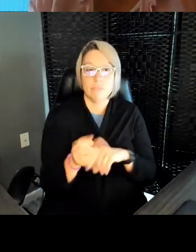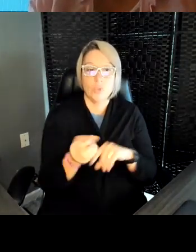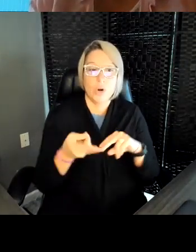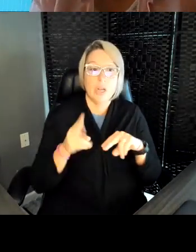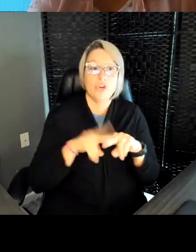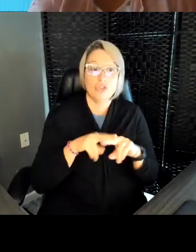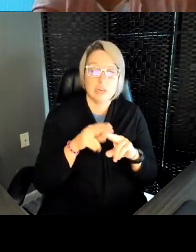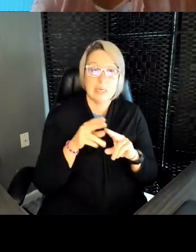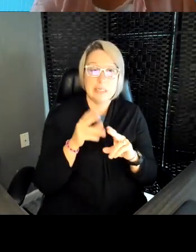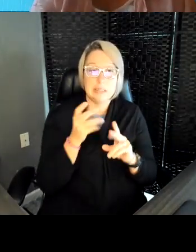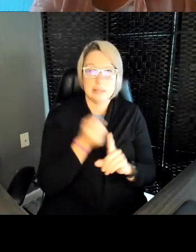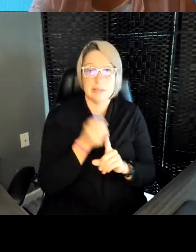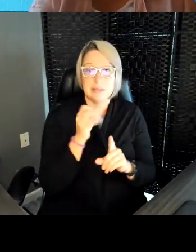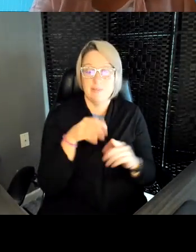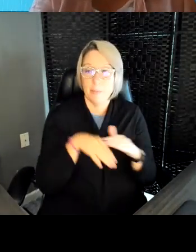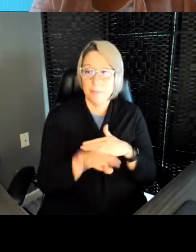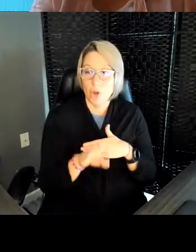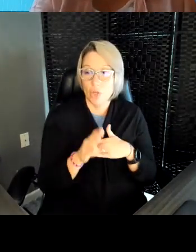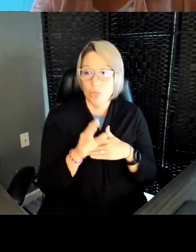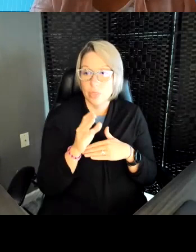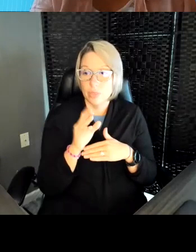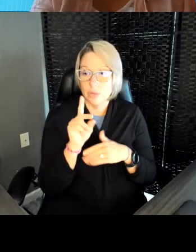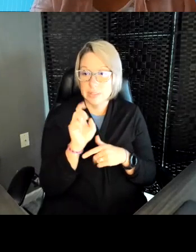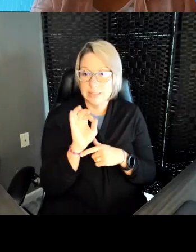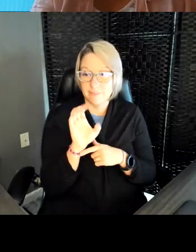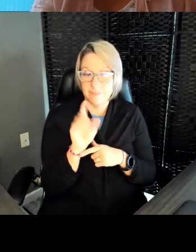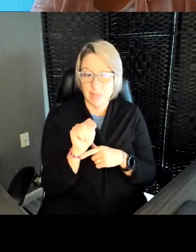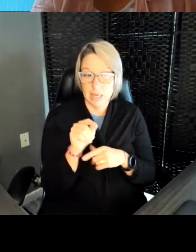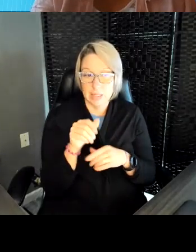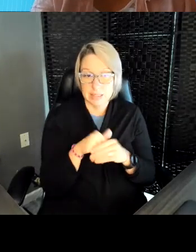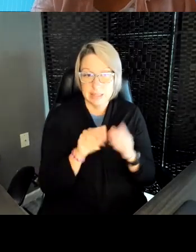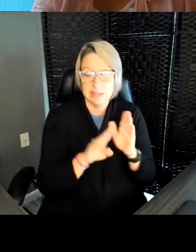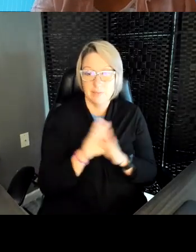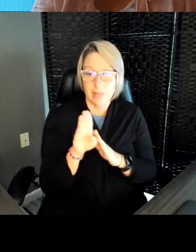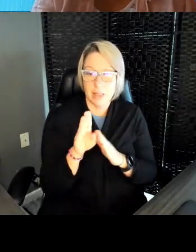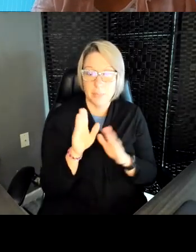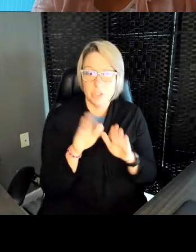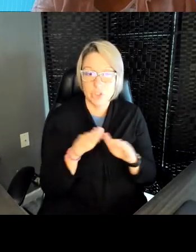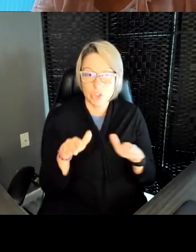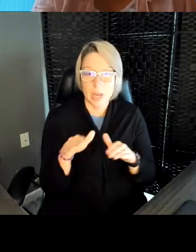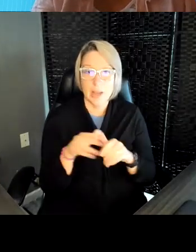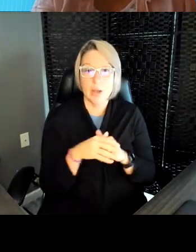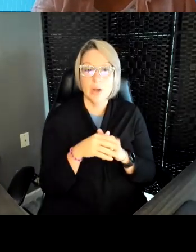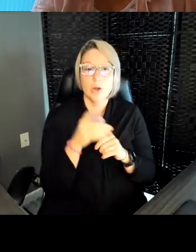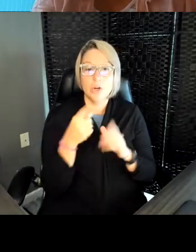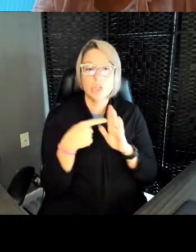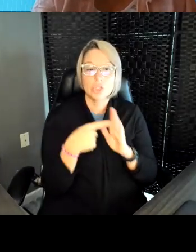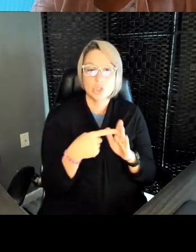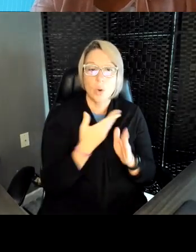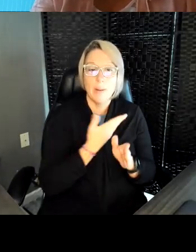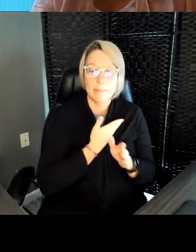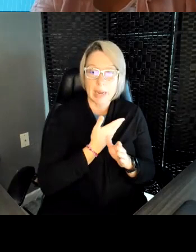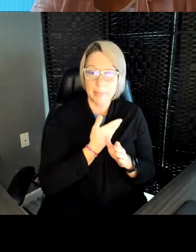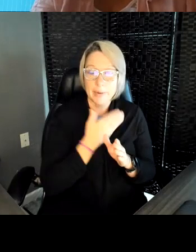So I've lost my little baby due to my design problems, but that's just a little baby that shows the effect